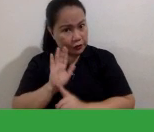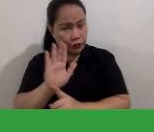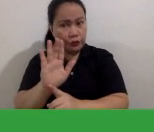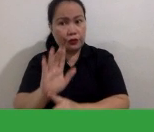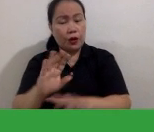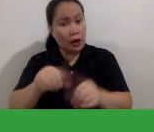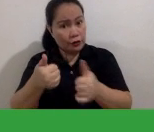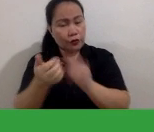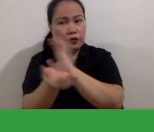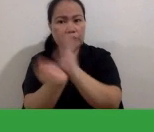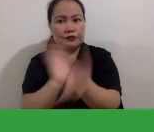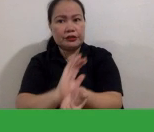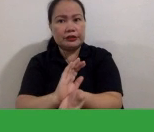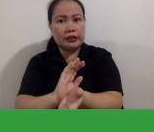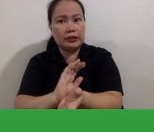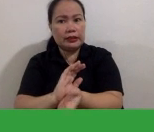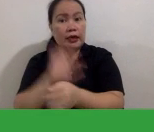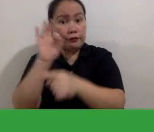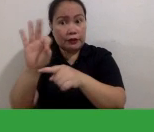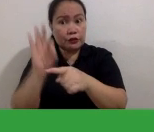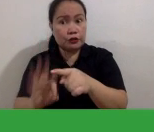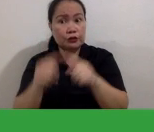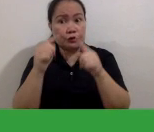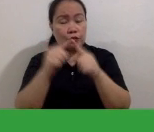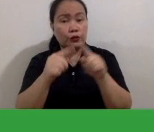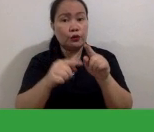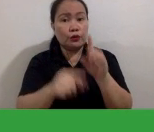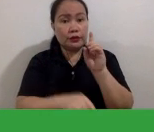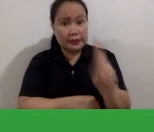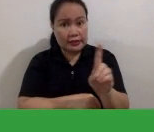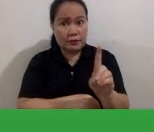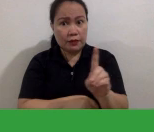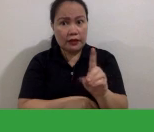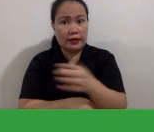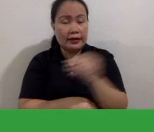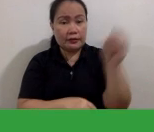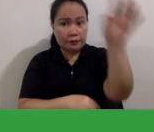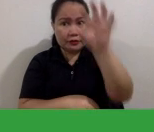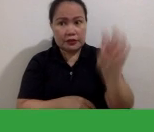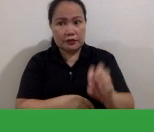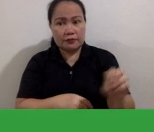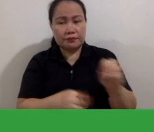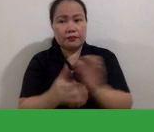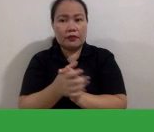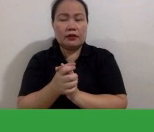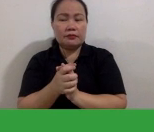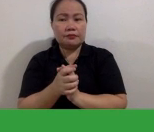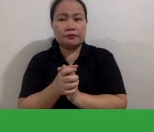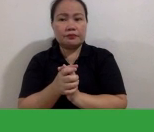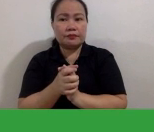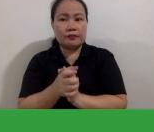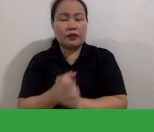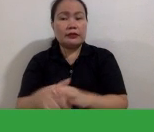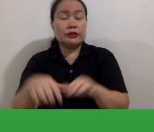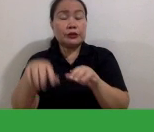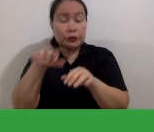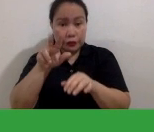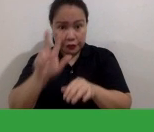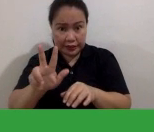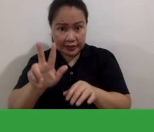into decimal form and percent form. Okay. So, 3 divided by 4, wala po